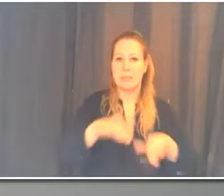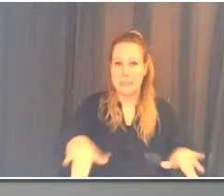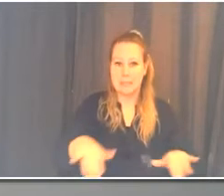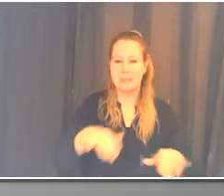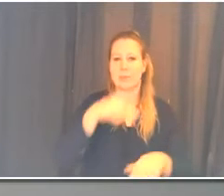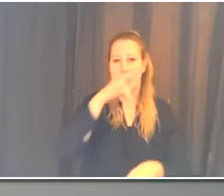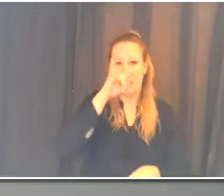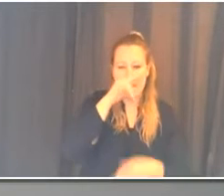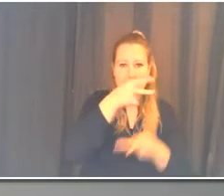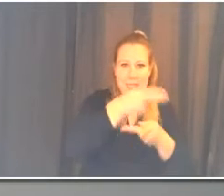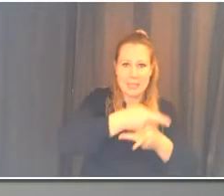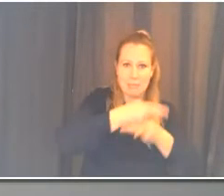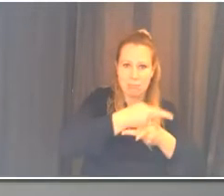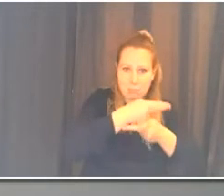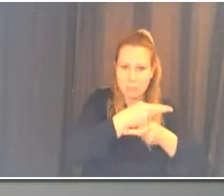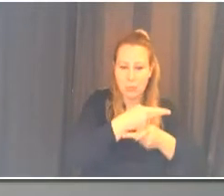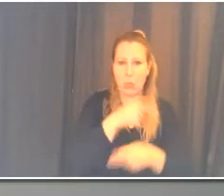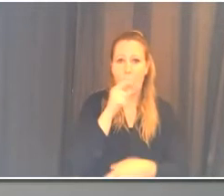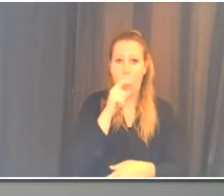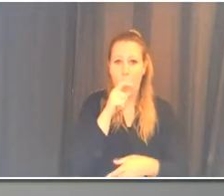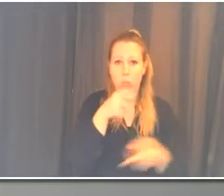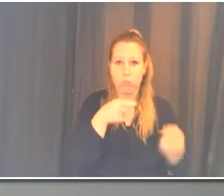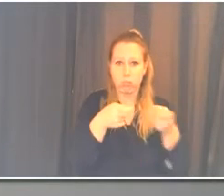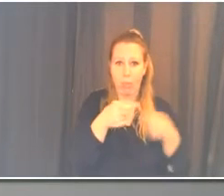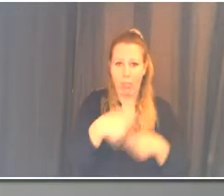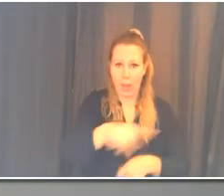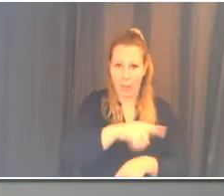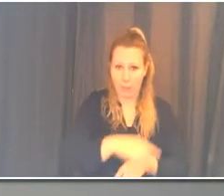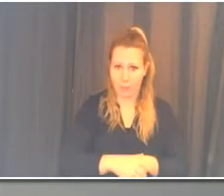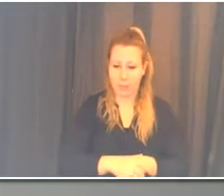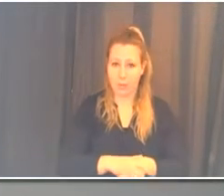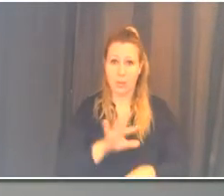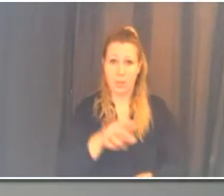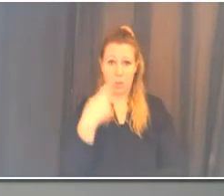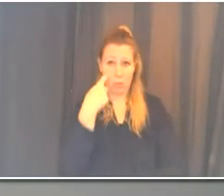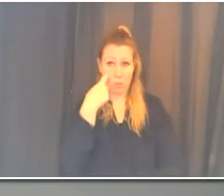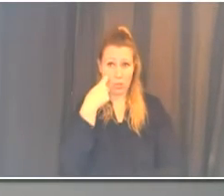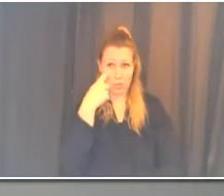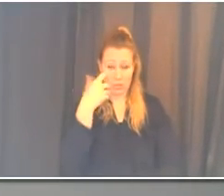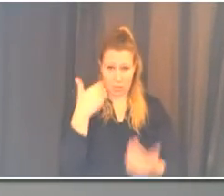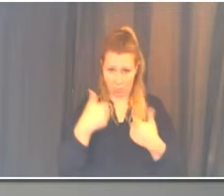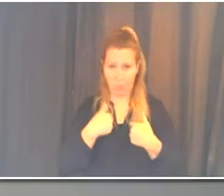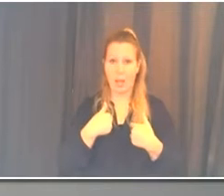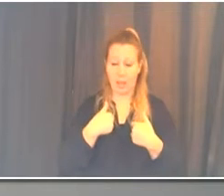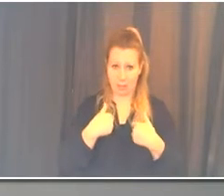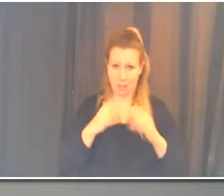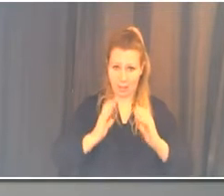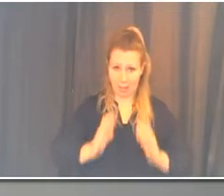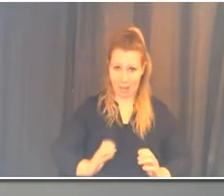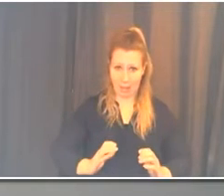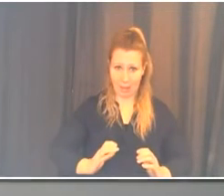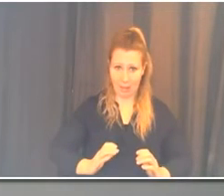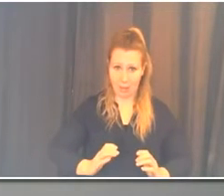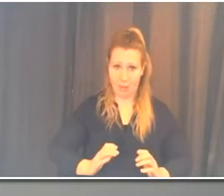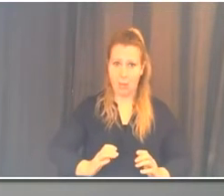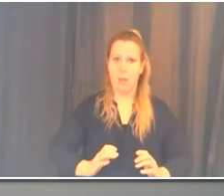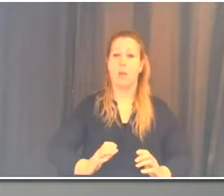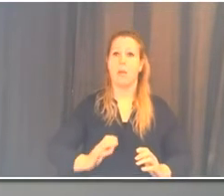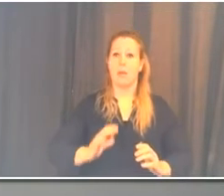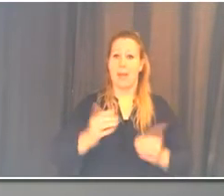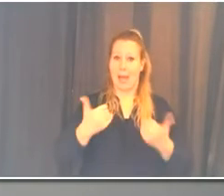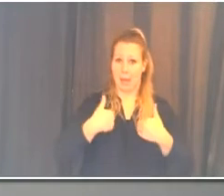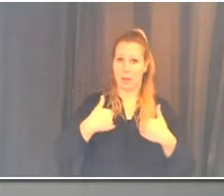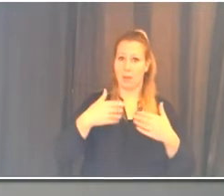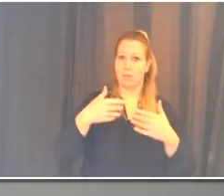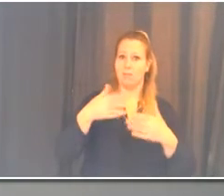visitation order and we're really seeing how abusers are using pause orders are using covid-19 as a